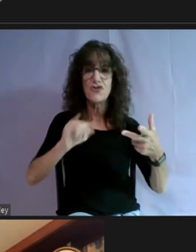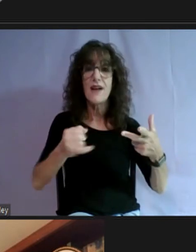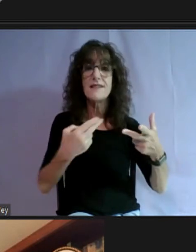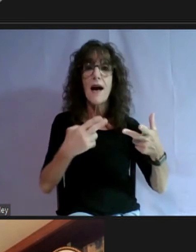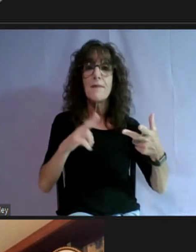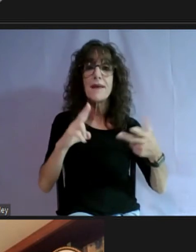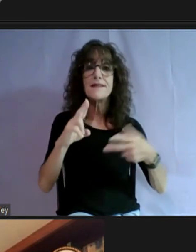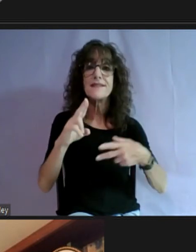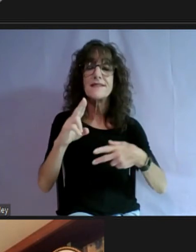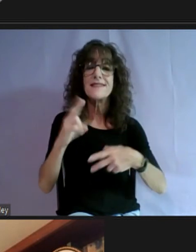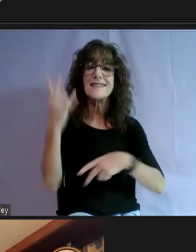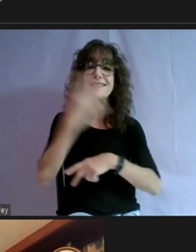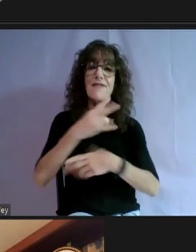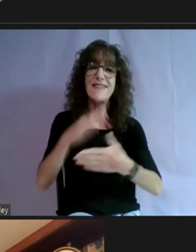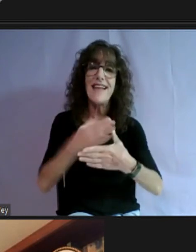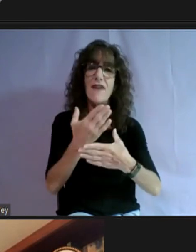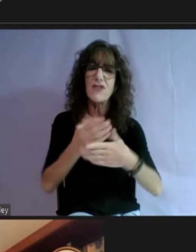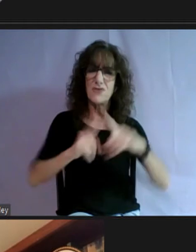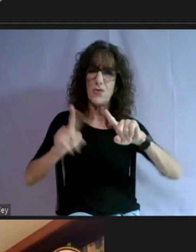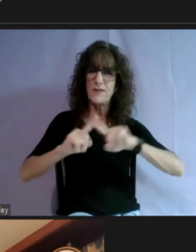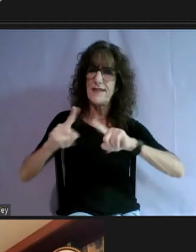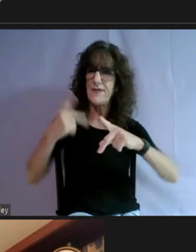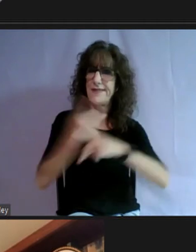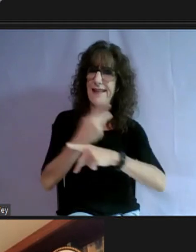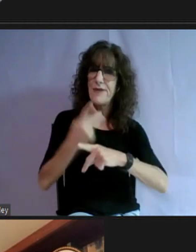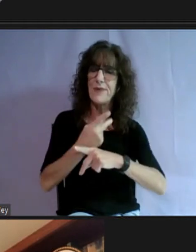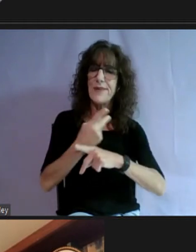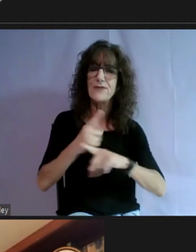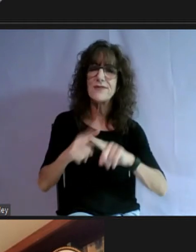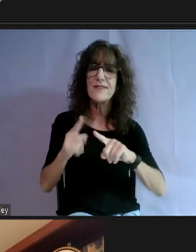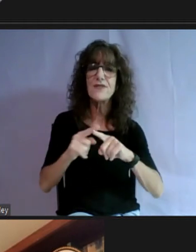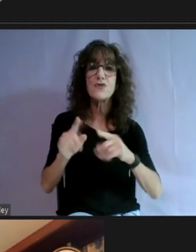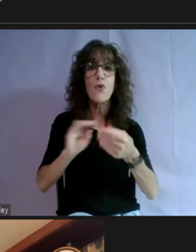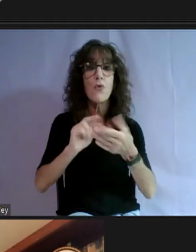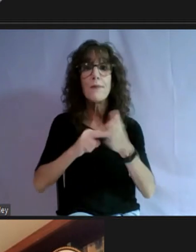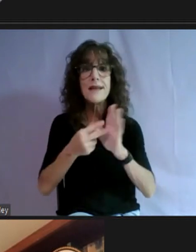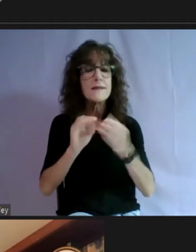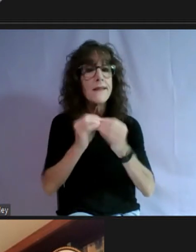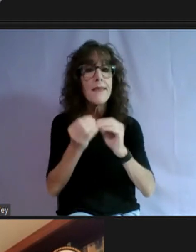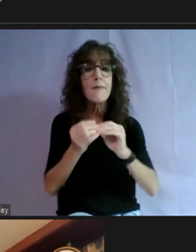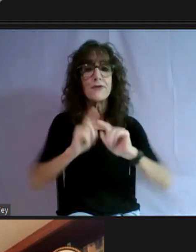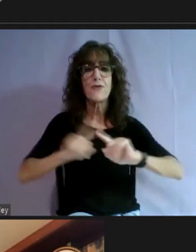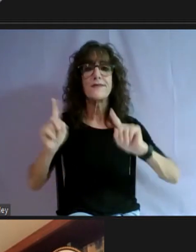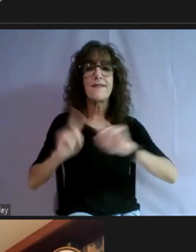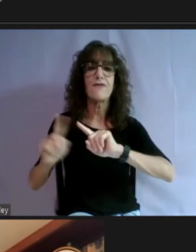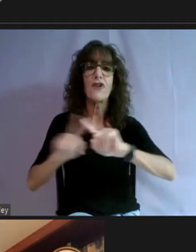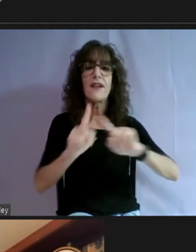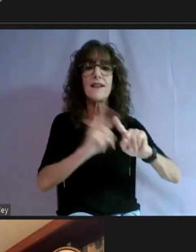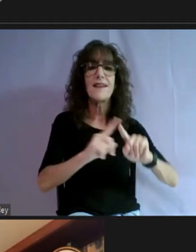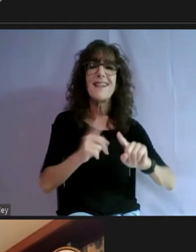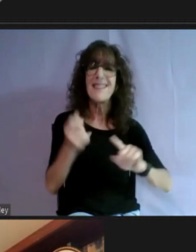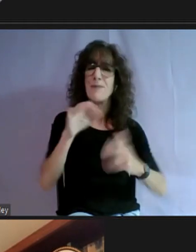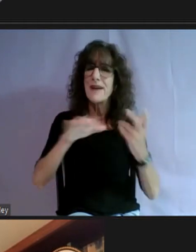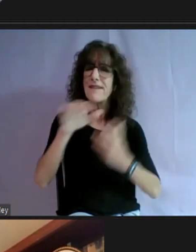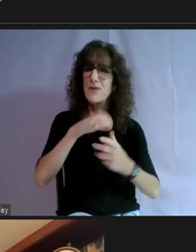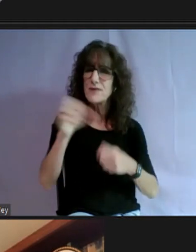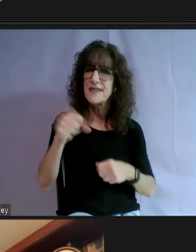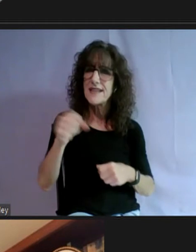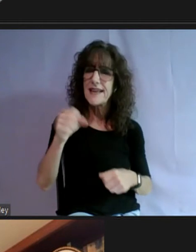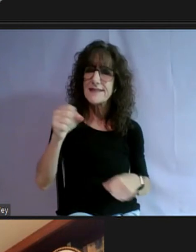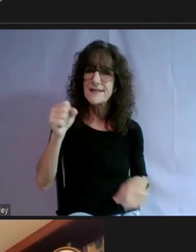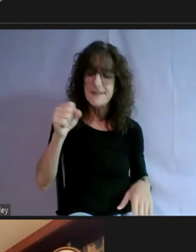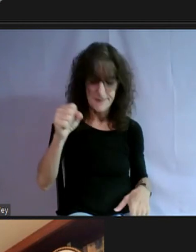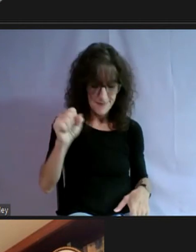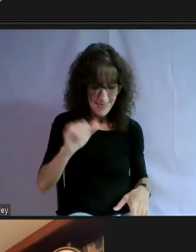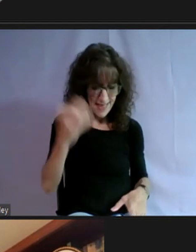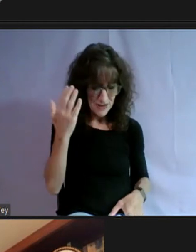7-day average. And so you see slightly different numbers from that. It is a bit confusing.